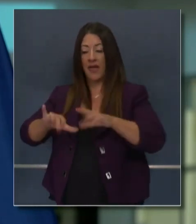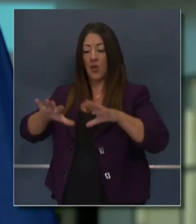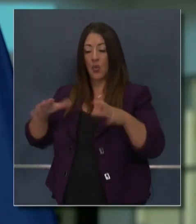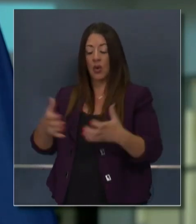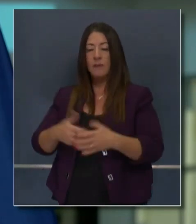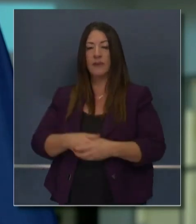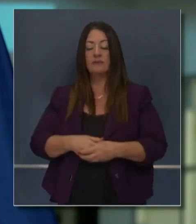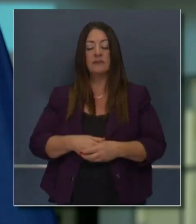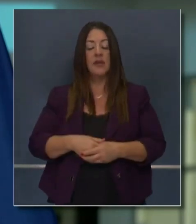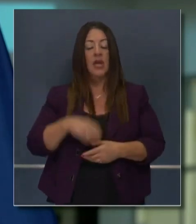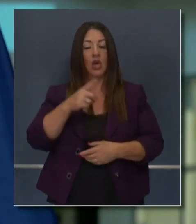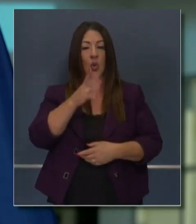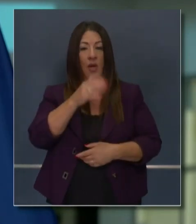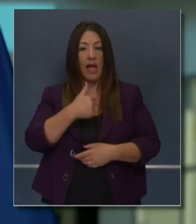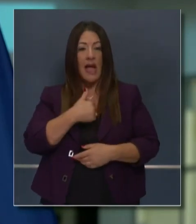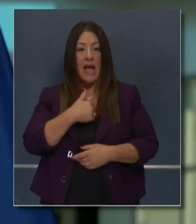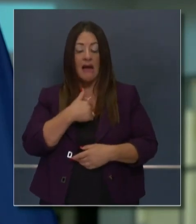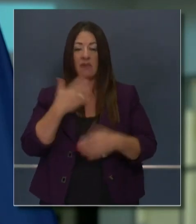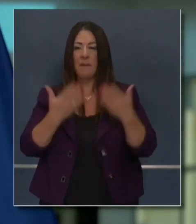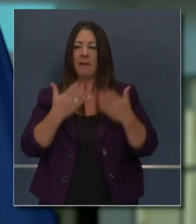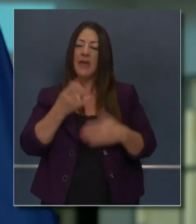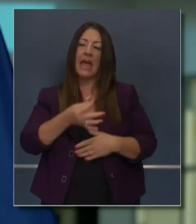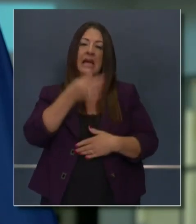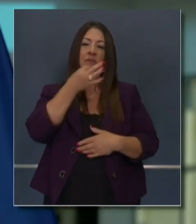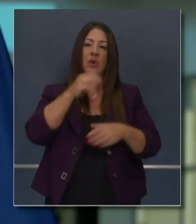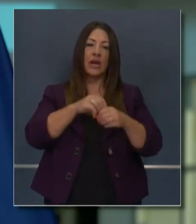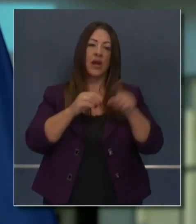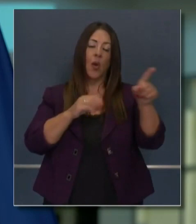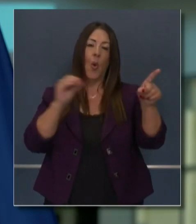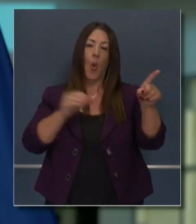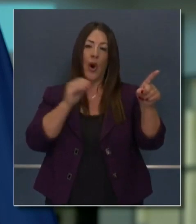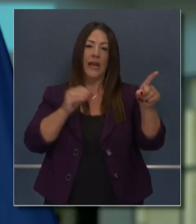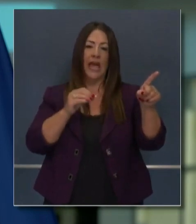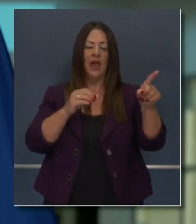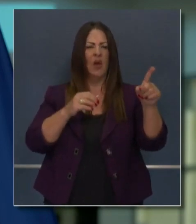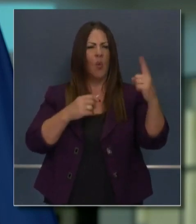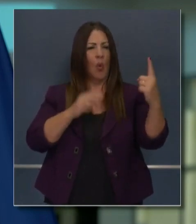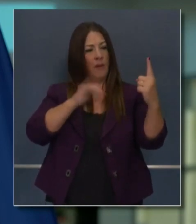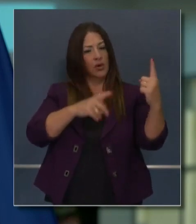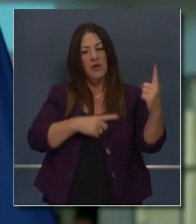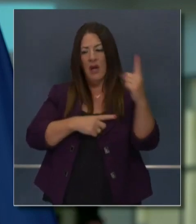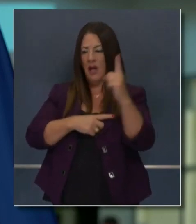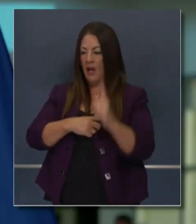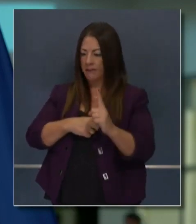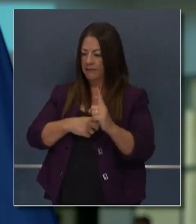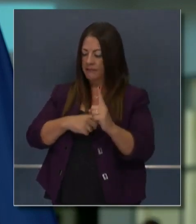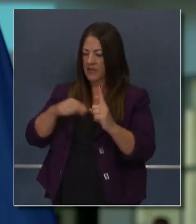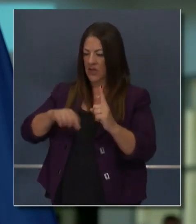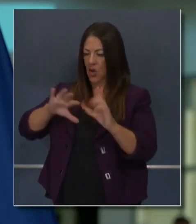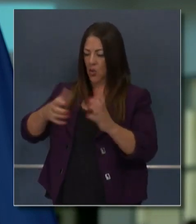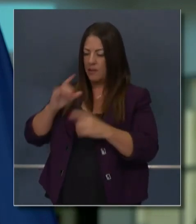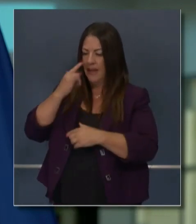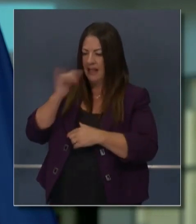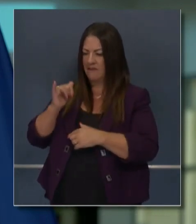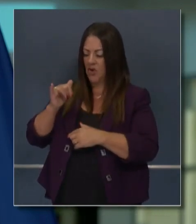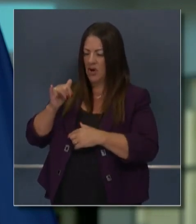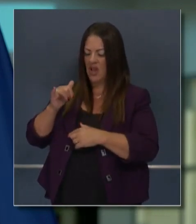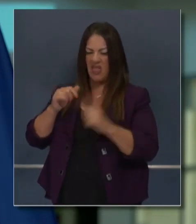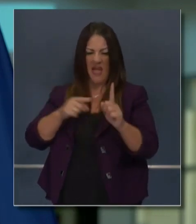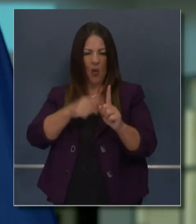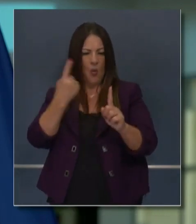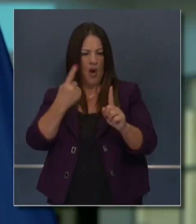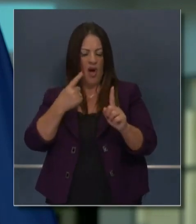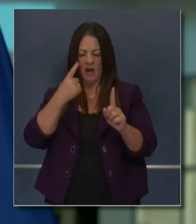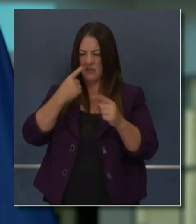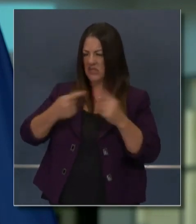you could have, for example, an expert from Oregon blocking the distribution of vaccines in California if they deem them not safe? No, look,